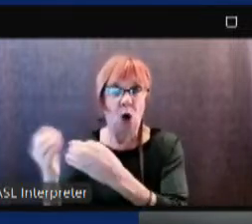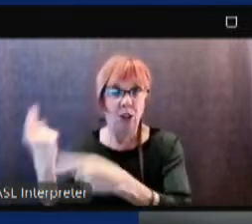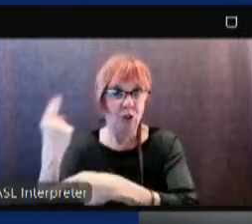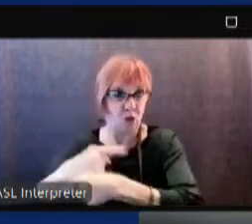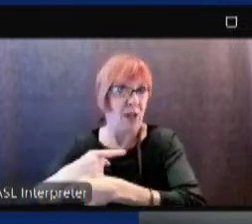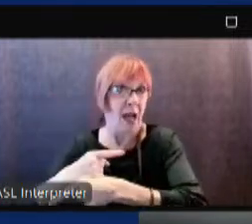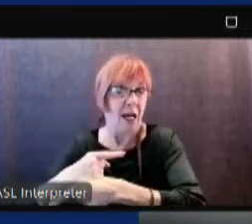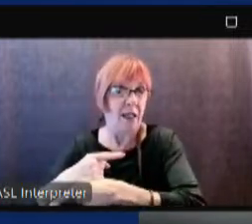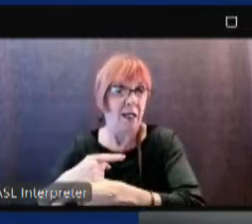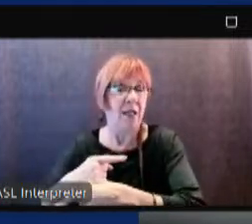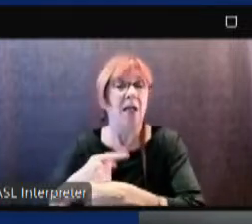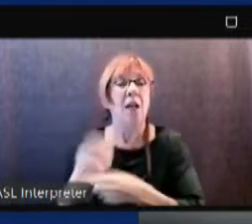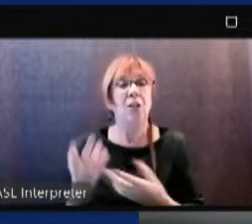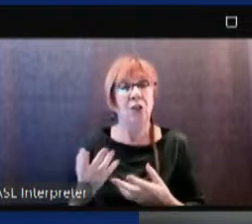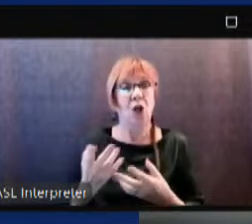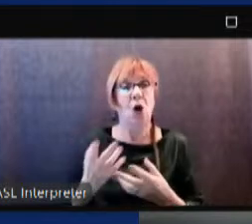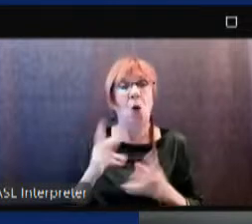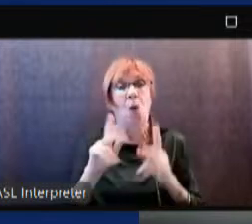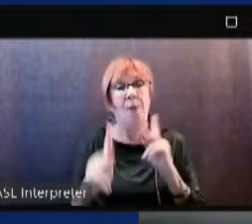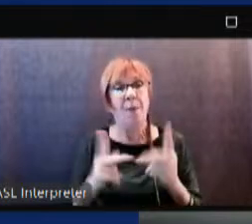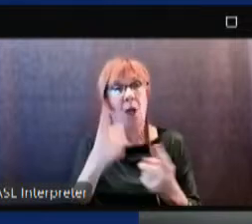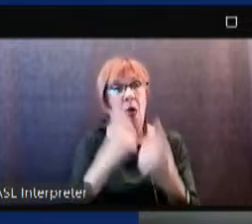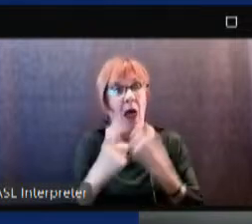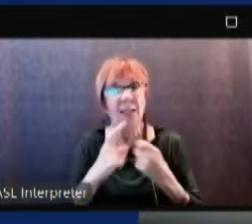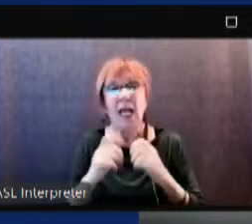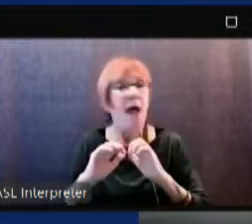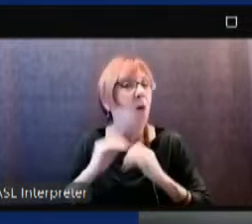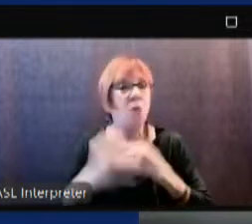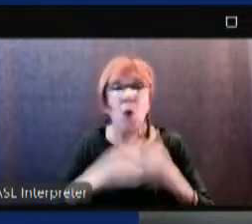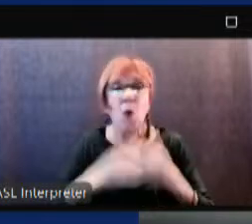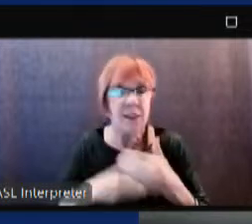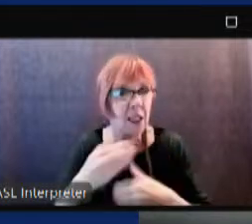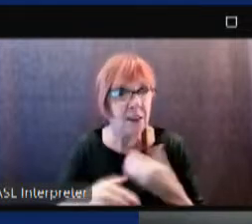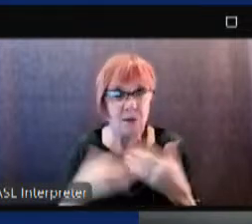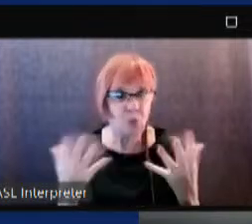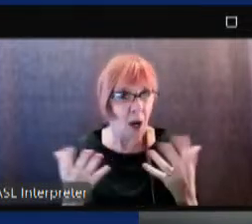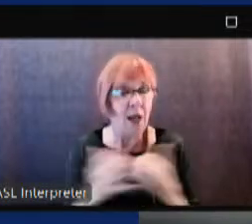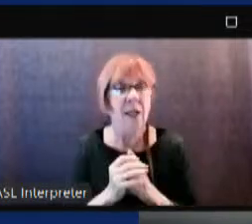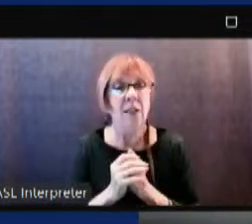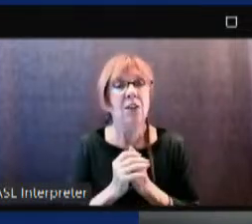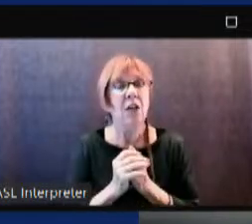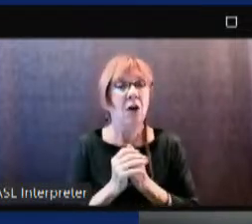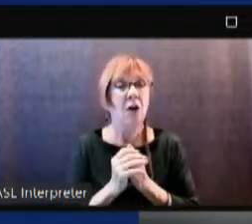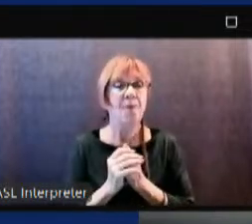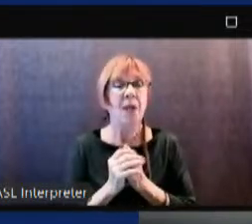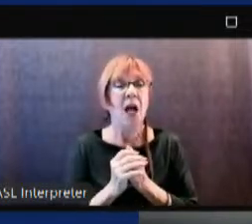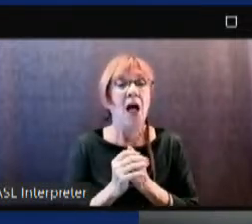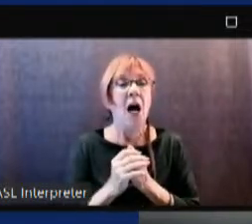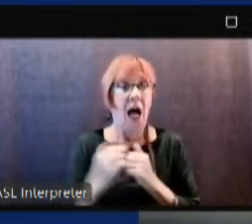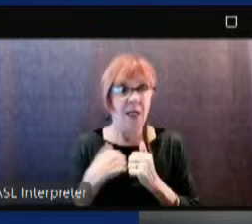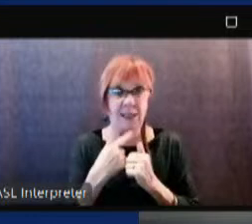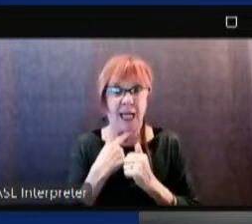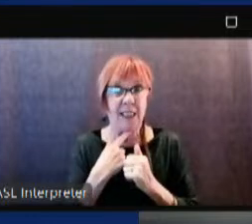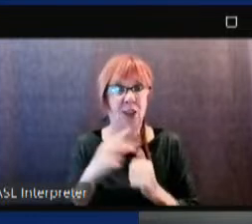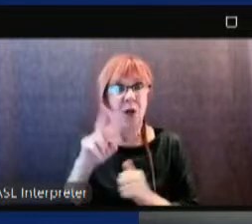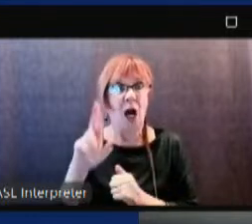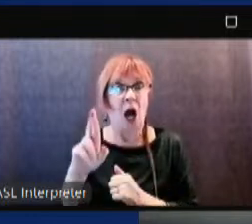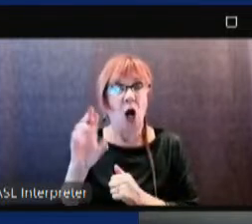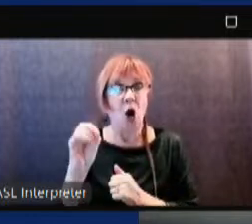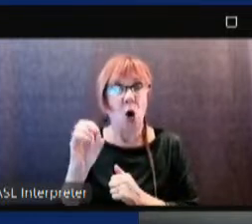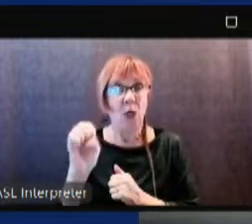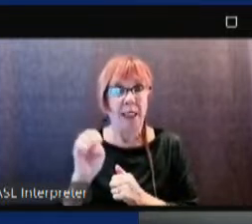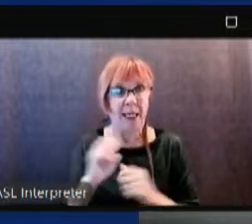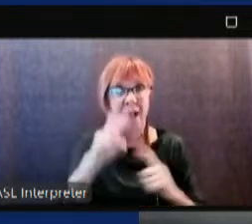up about how the process goes, and just quickly, I just want to say that once you've filled out the ROE, be